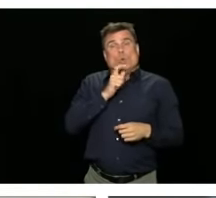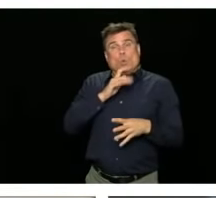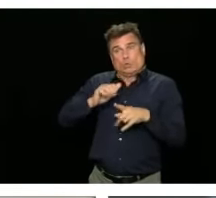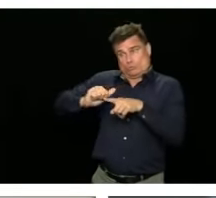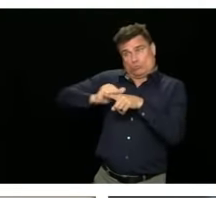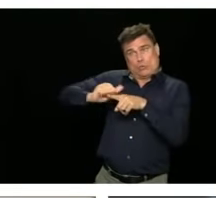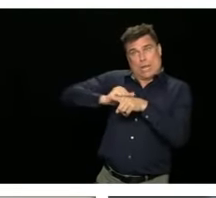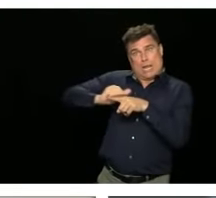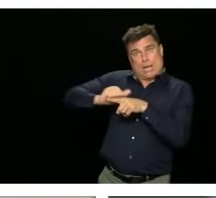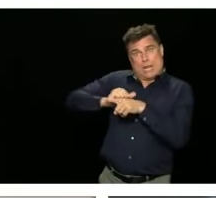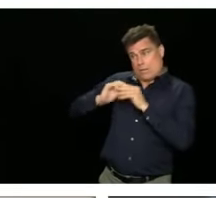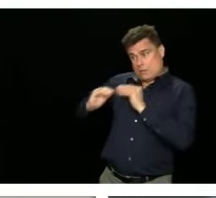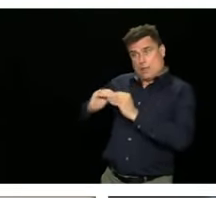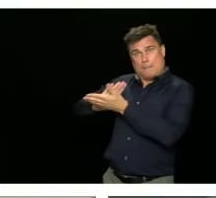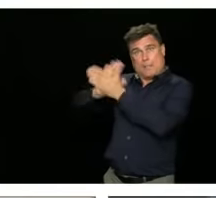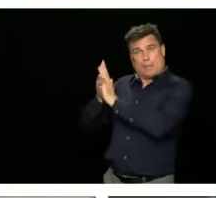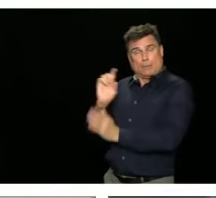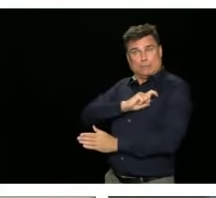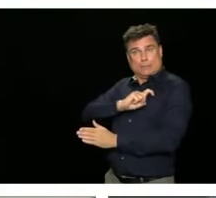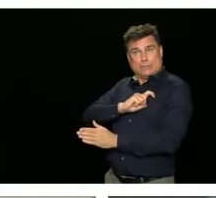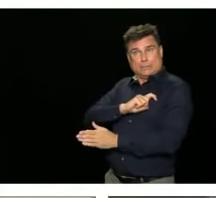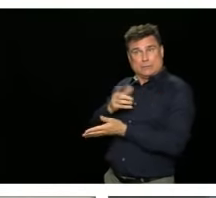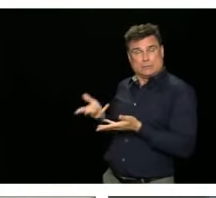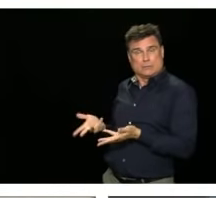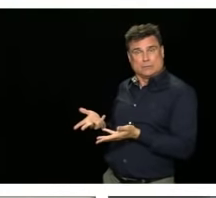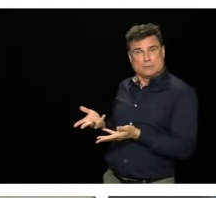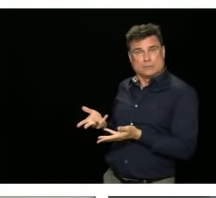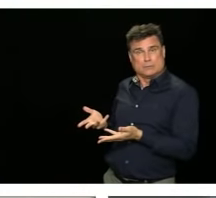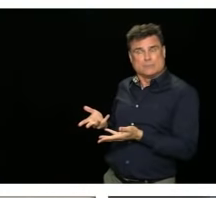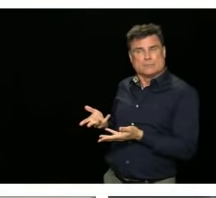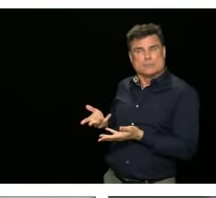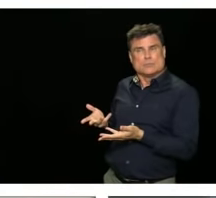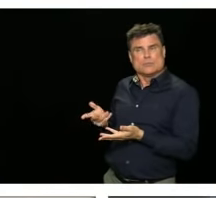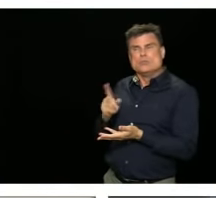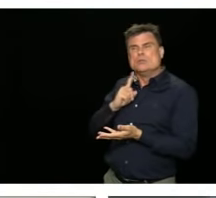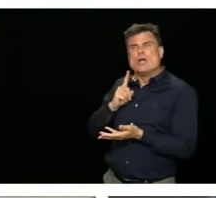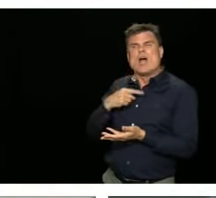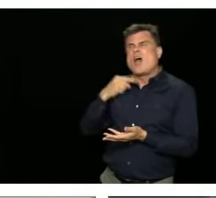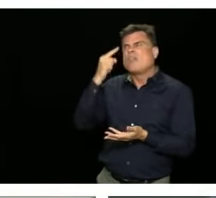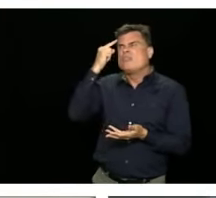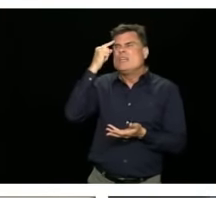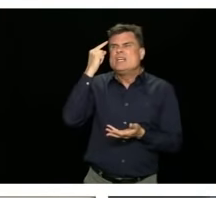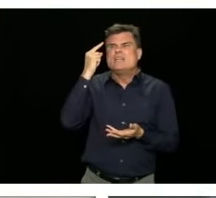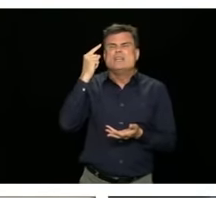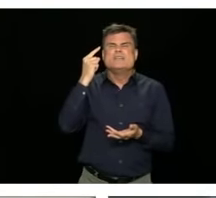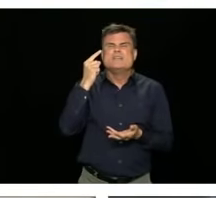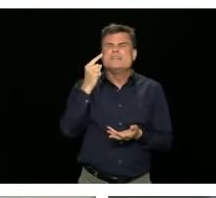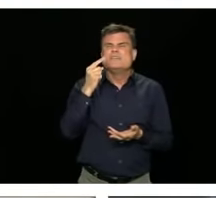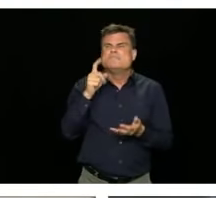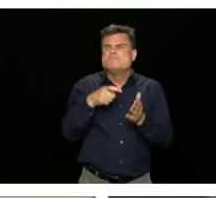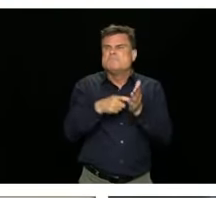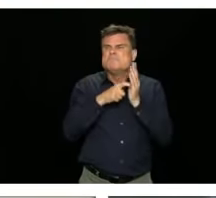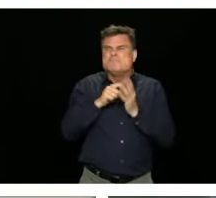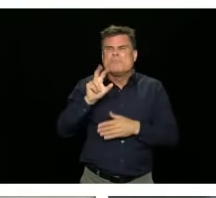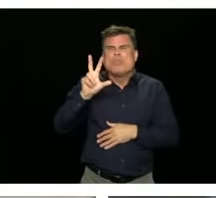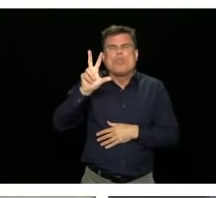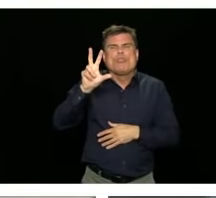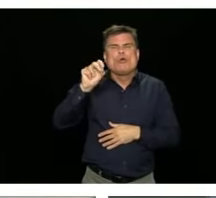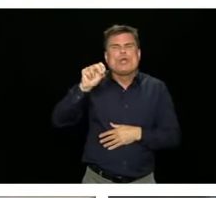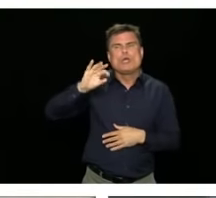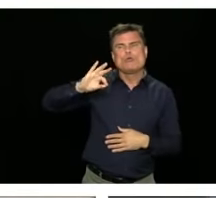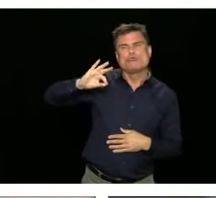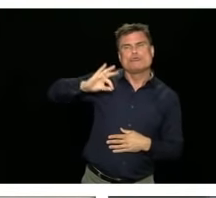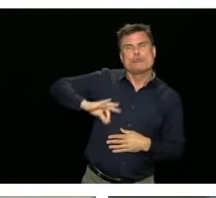to get a four-year undergraduate. You need 120 credits. And so they only do, like a